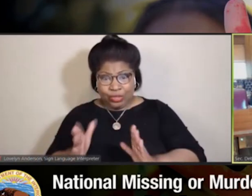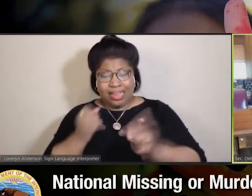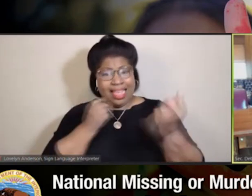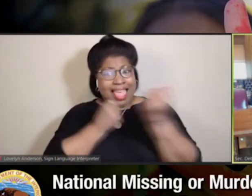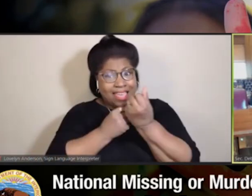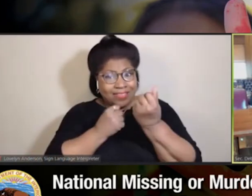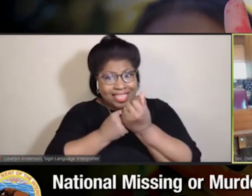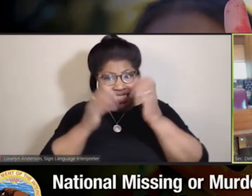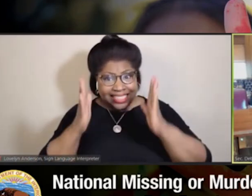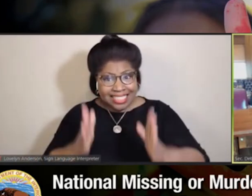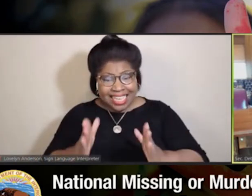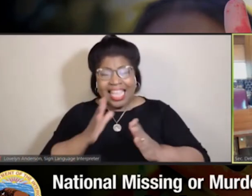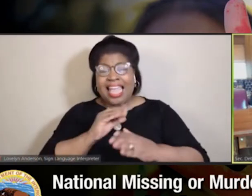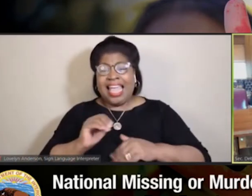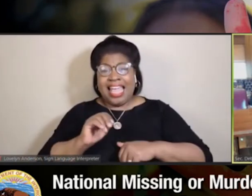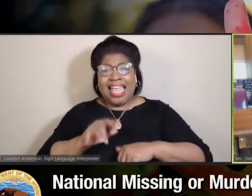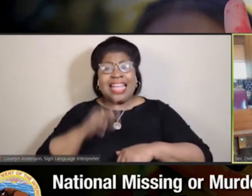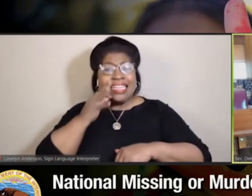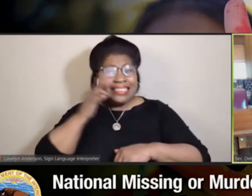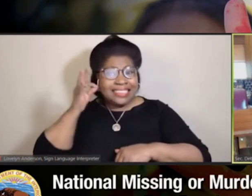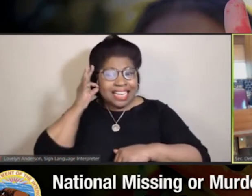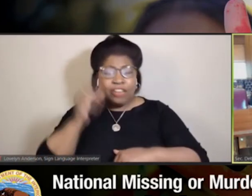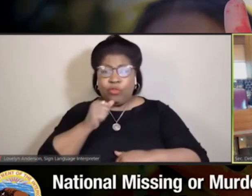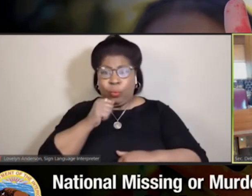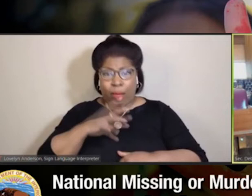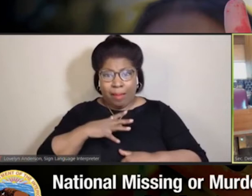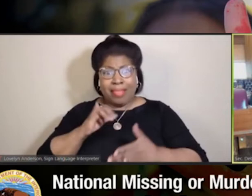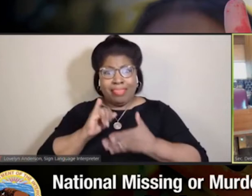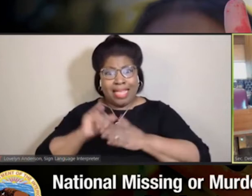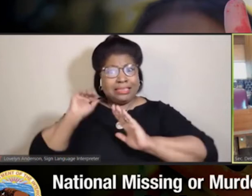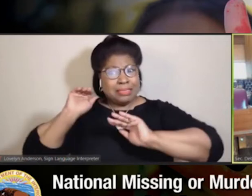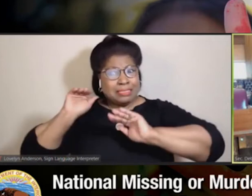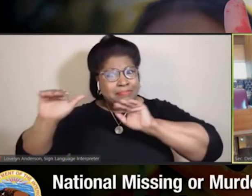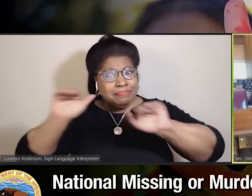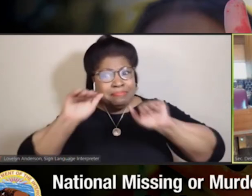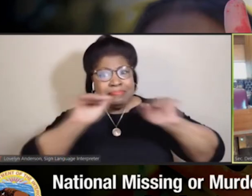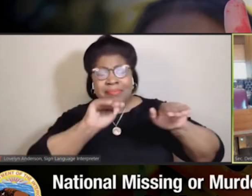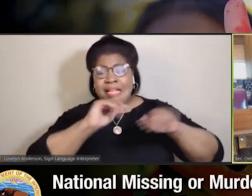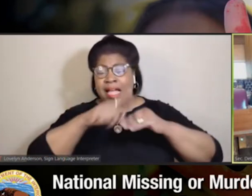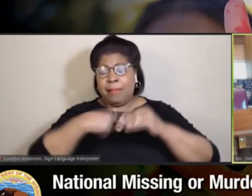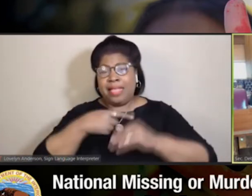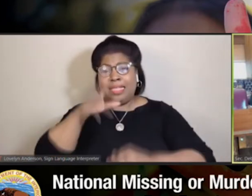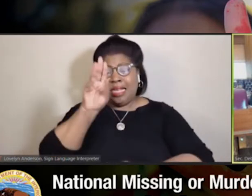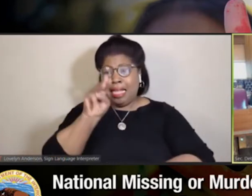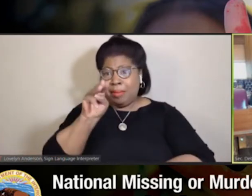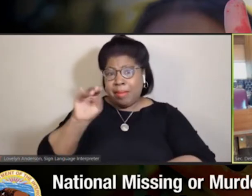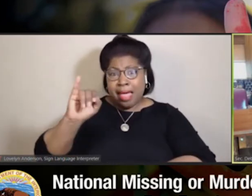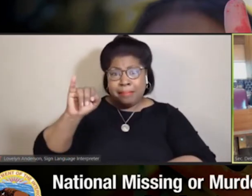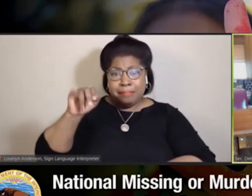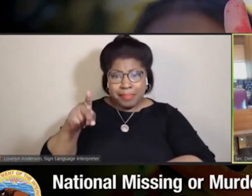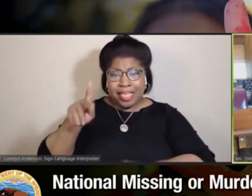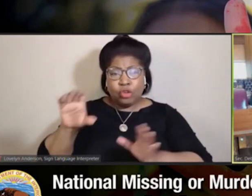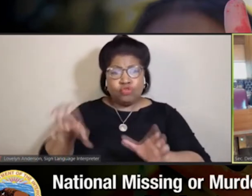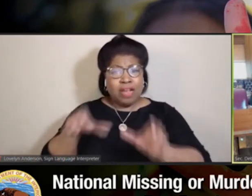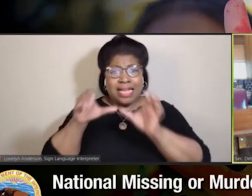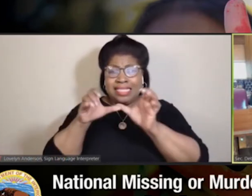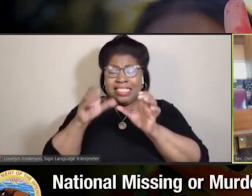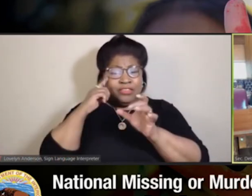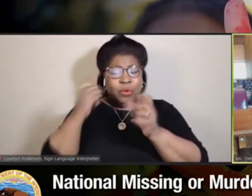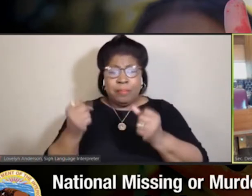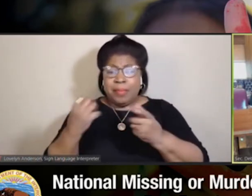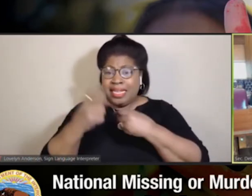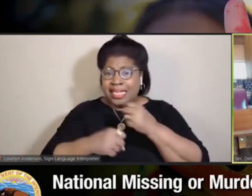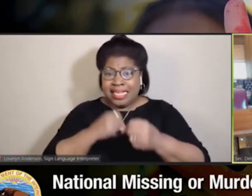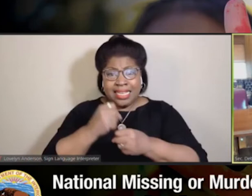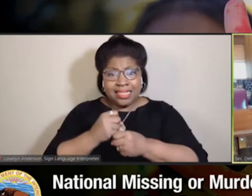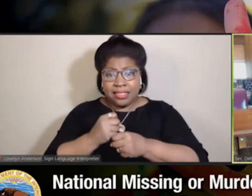and Native women who have been shedding light on the MMIP crisis for decades. People who have had an empty